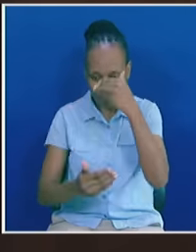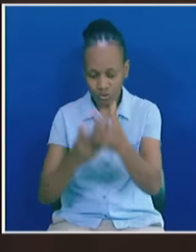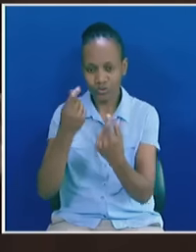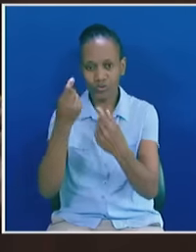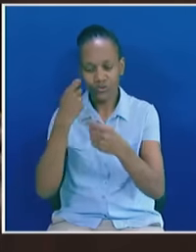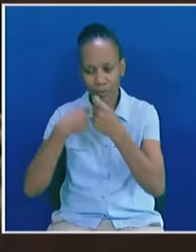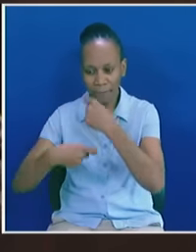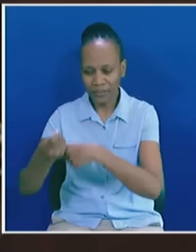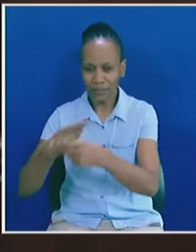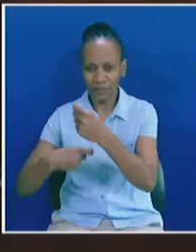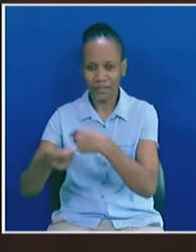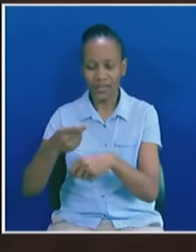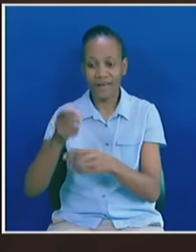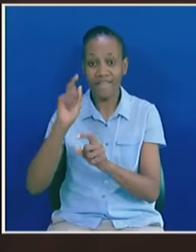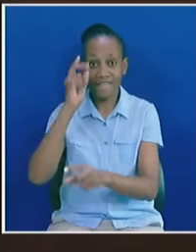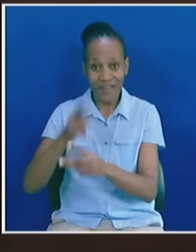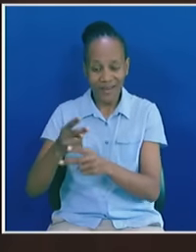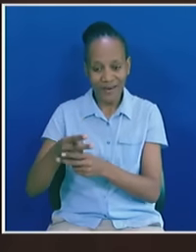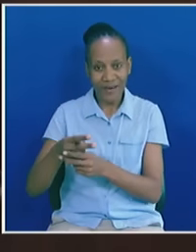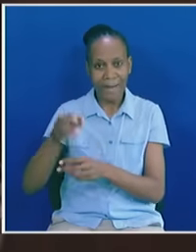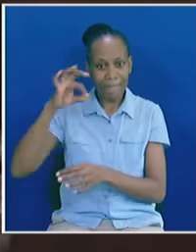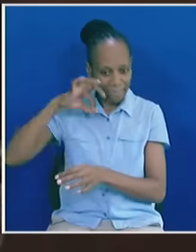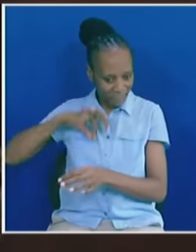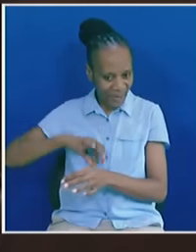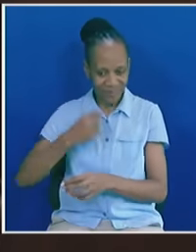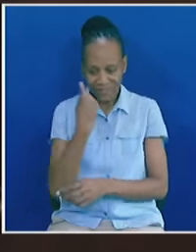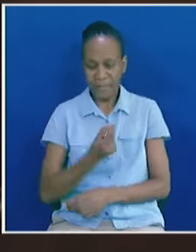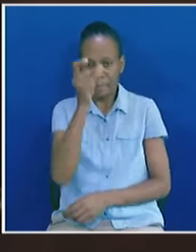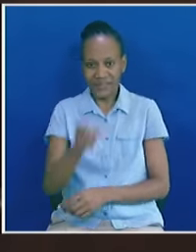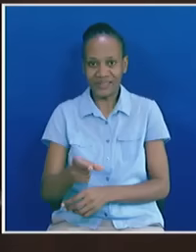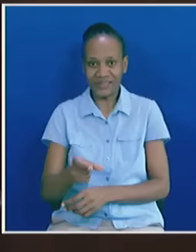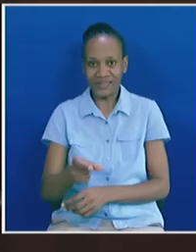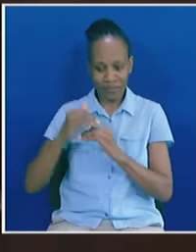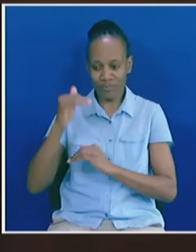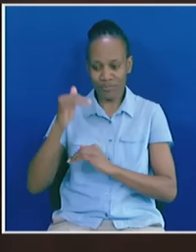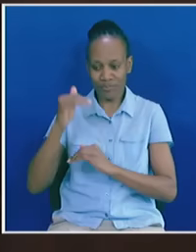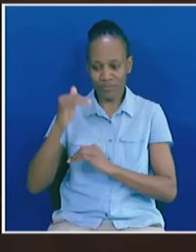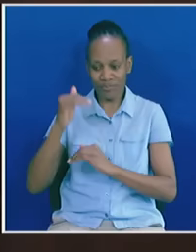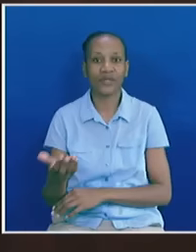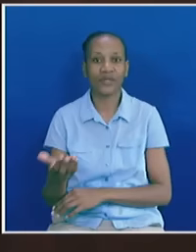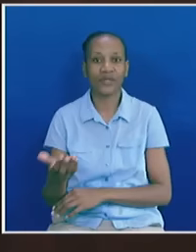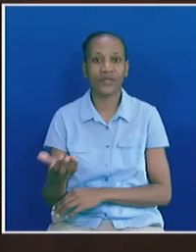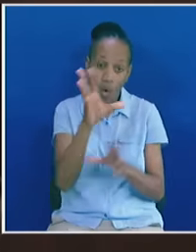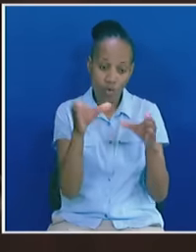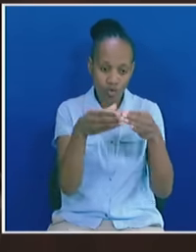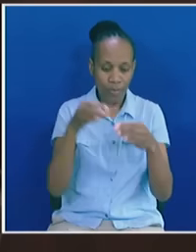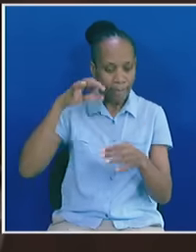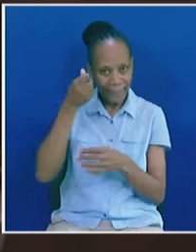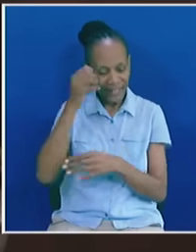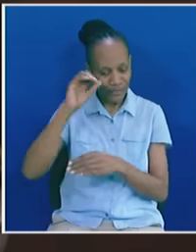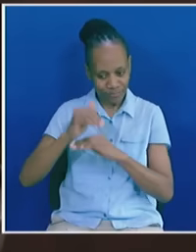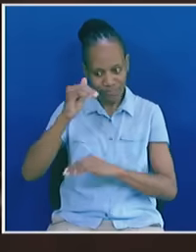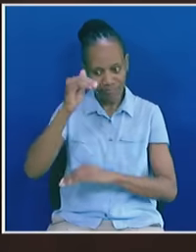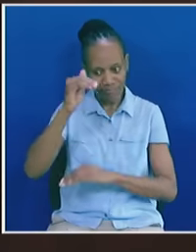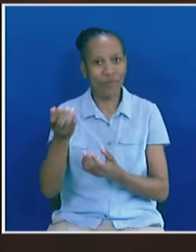the motive of making a profit for an individual or a syndicate. As a result of drug